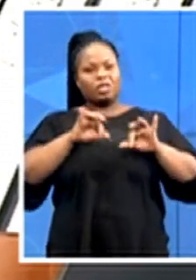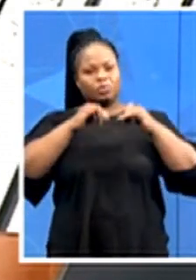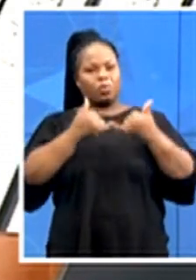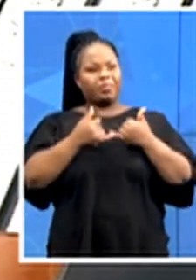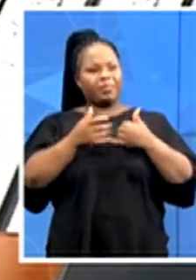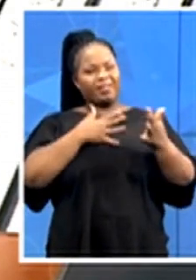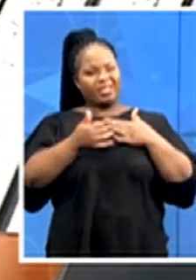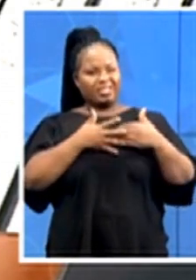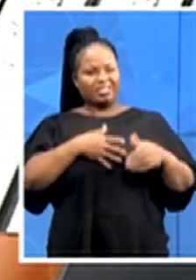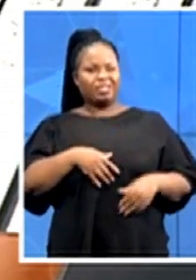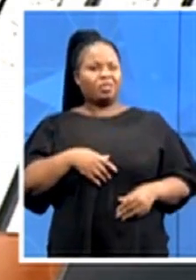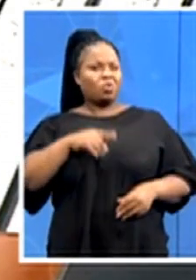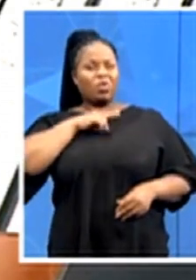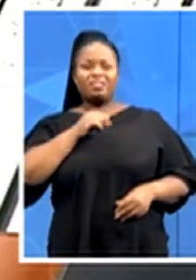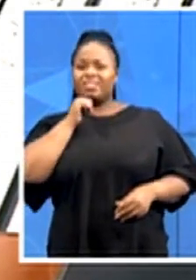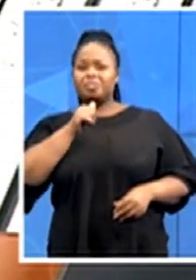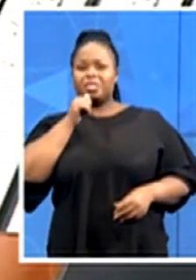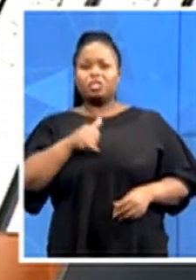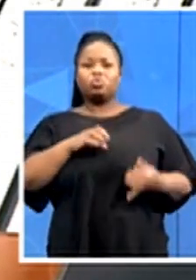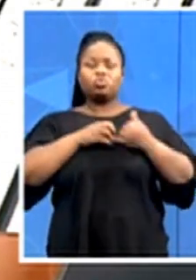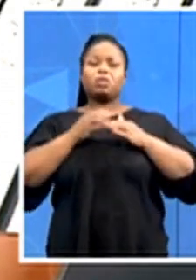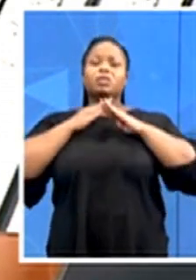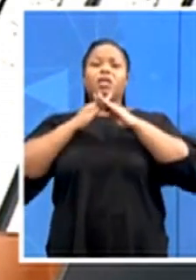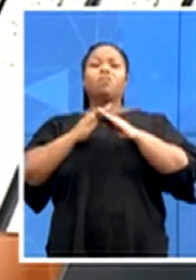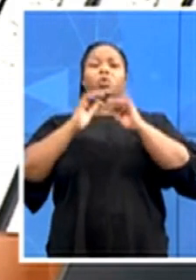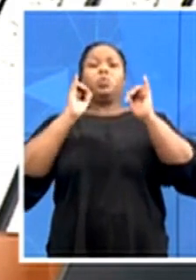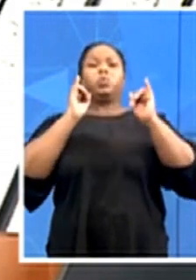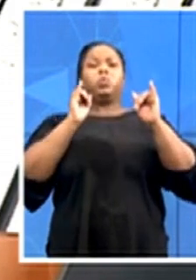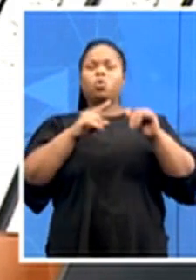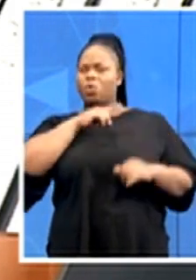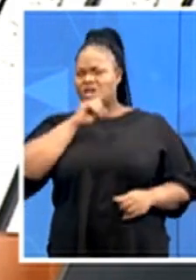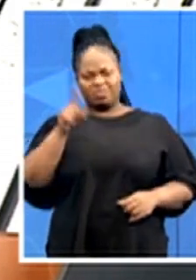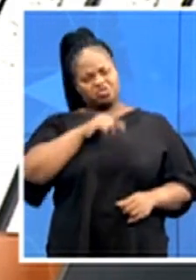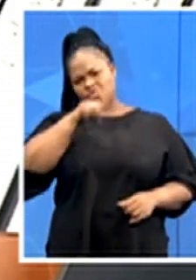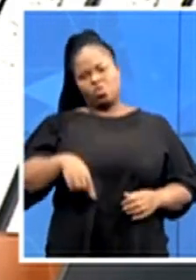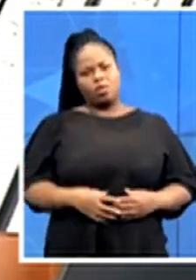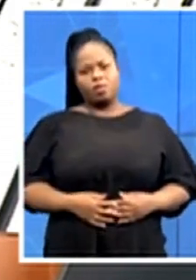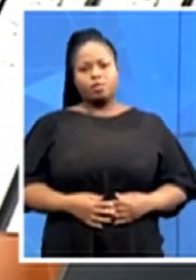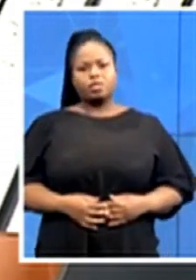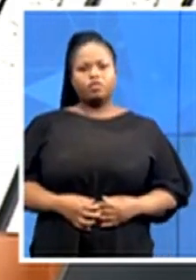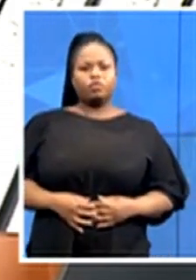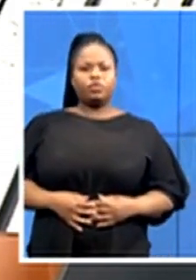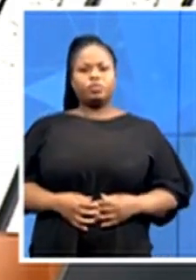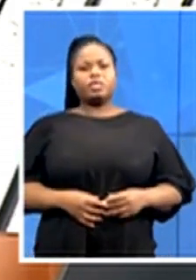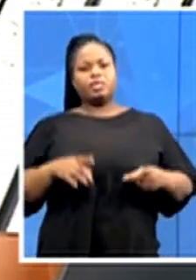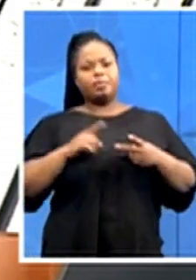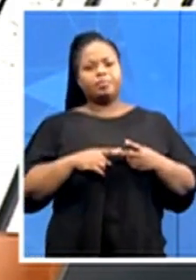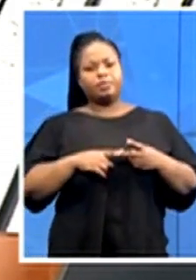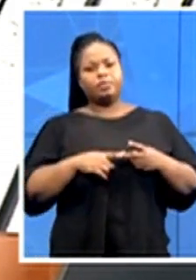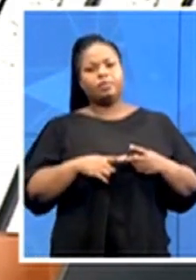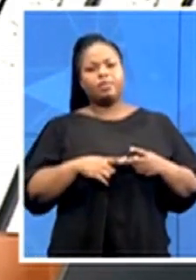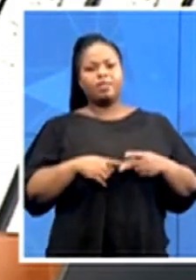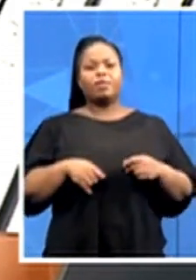a crisis, is completely incorrect. Government is ESCOM's sole shareholder,